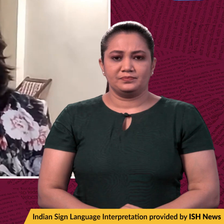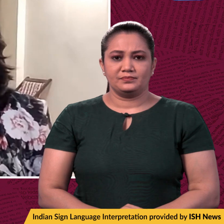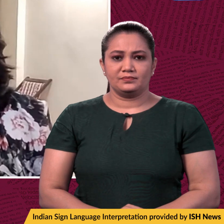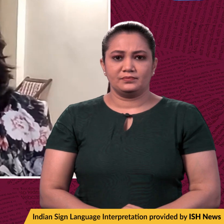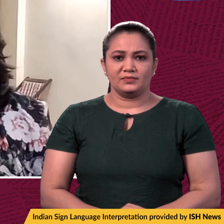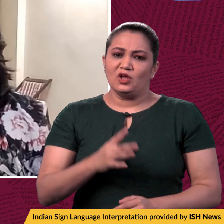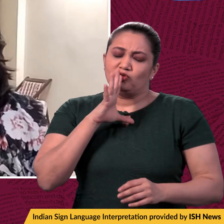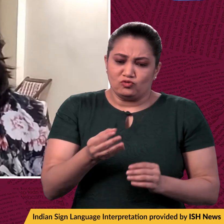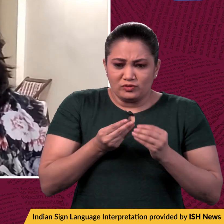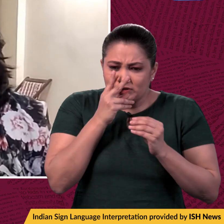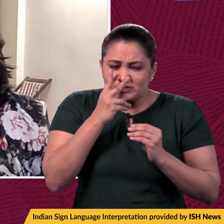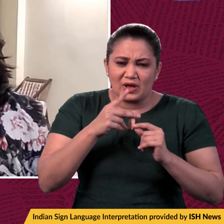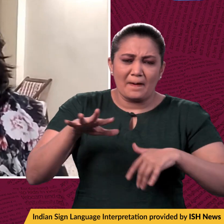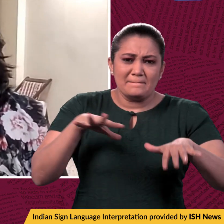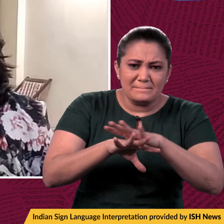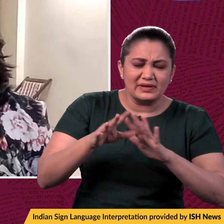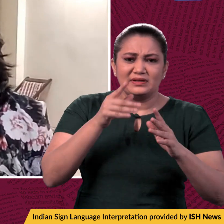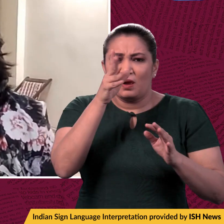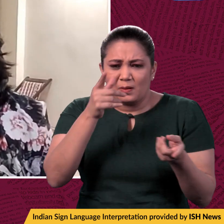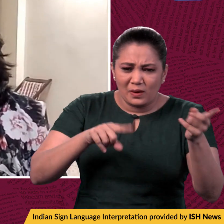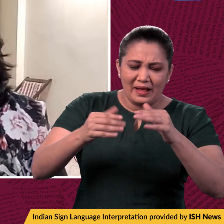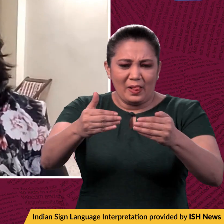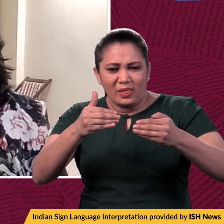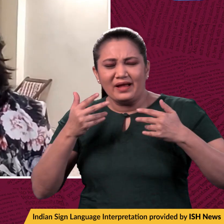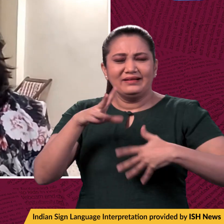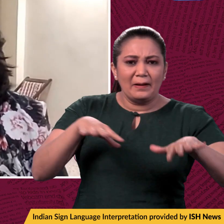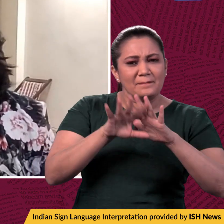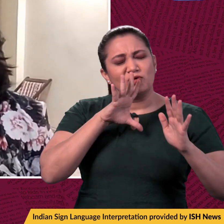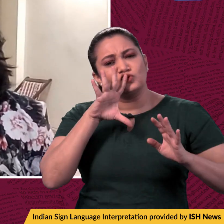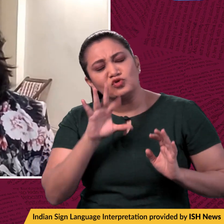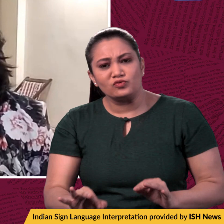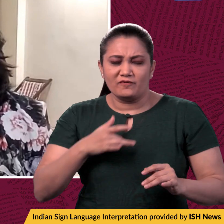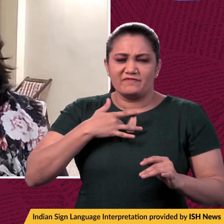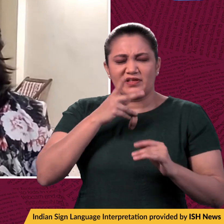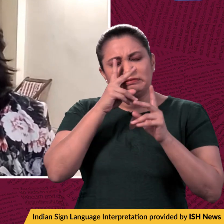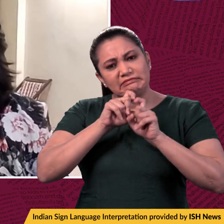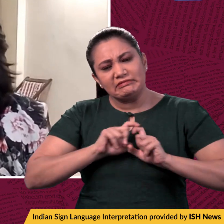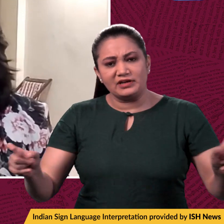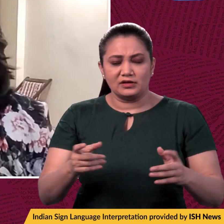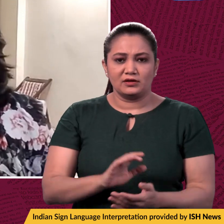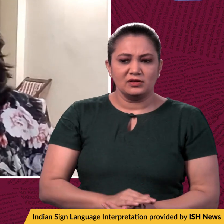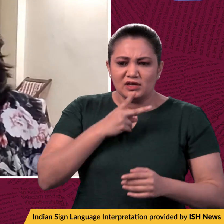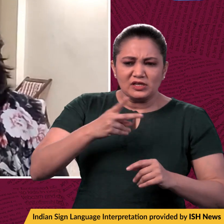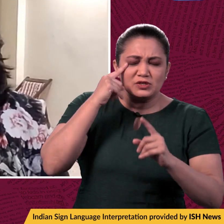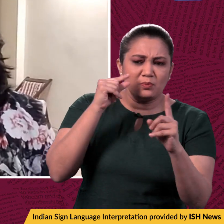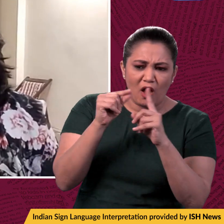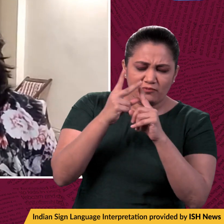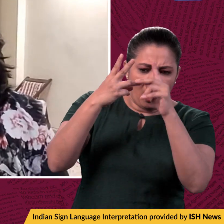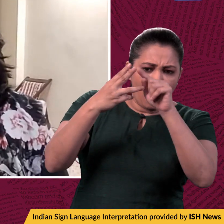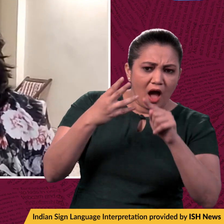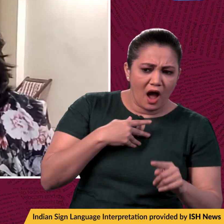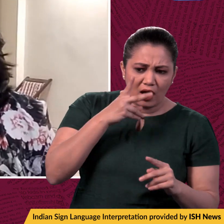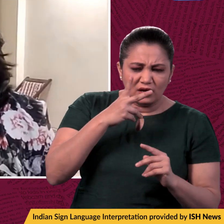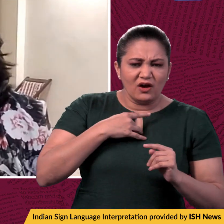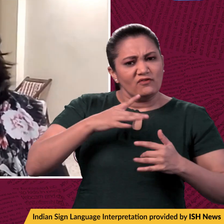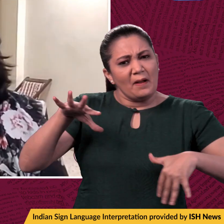quote, "We have reason to believe that they are engaged in a false flag operation to have an excuse to go in. Every indication